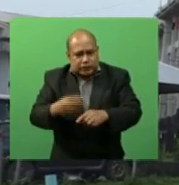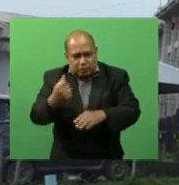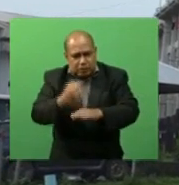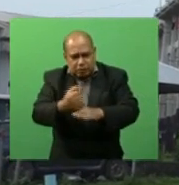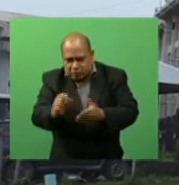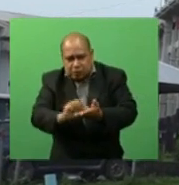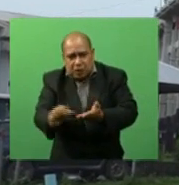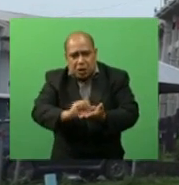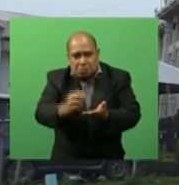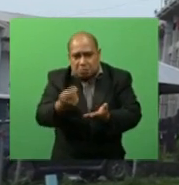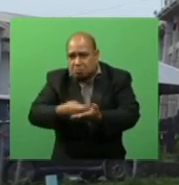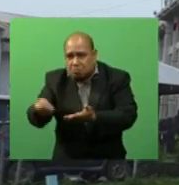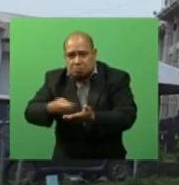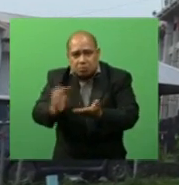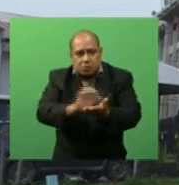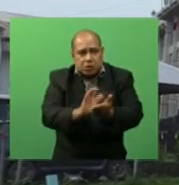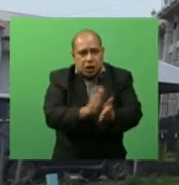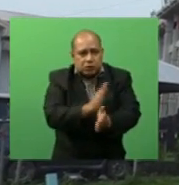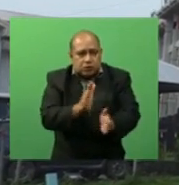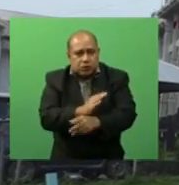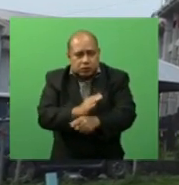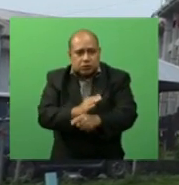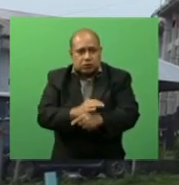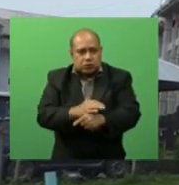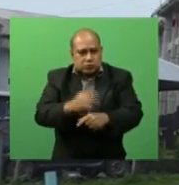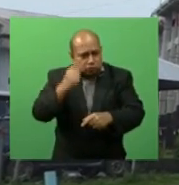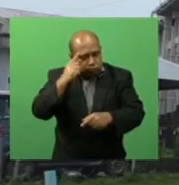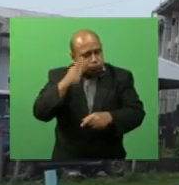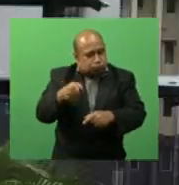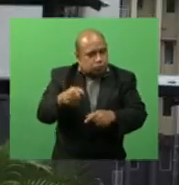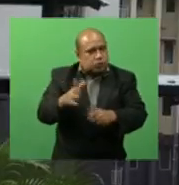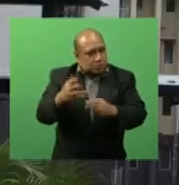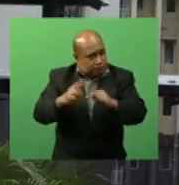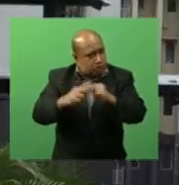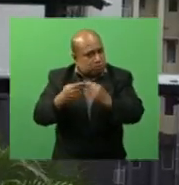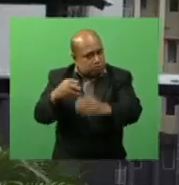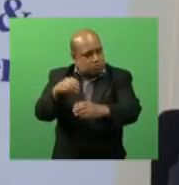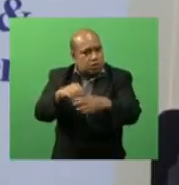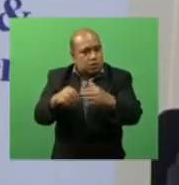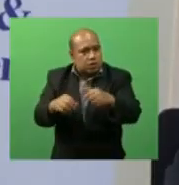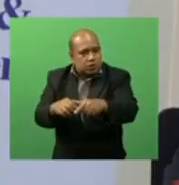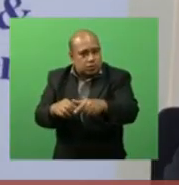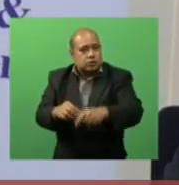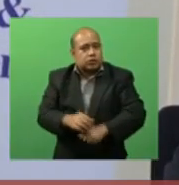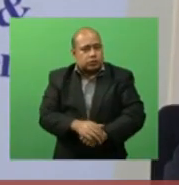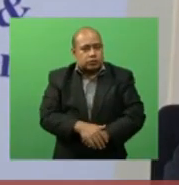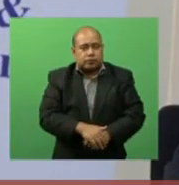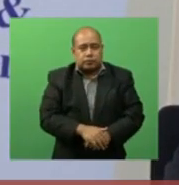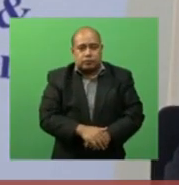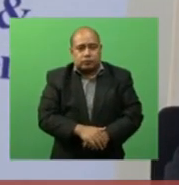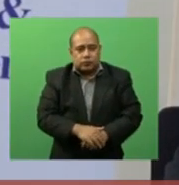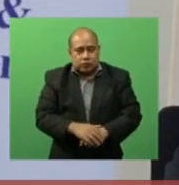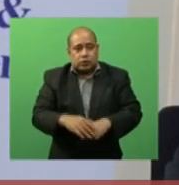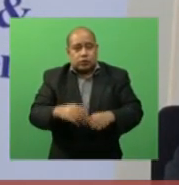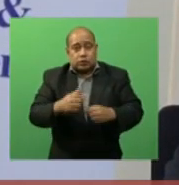tenants and expect the families to not engage in illegal activities. And we are trying